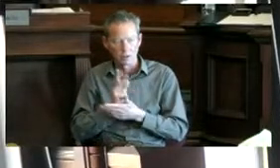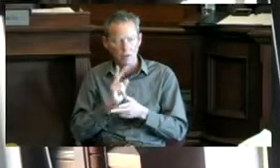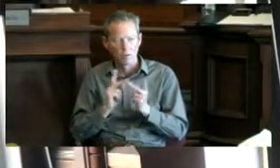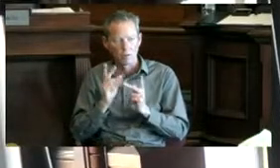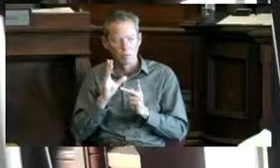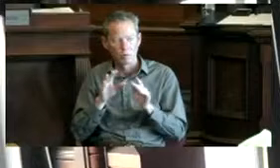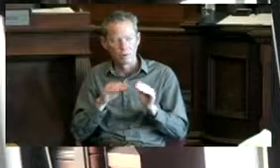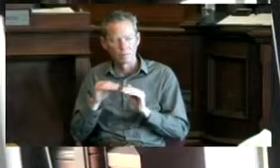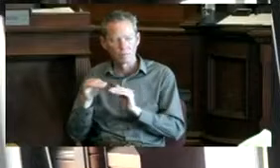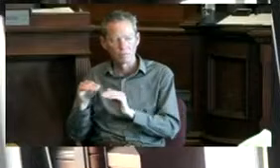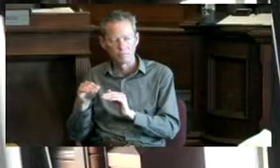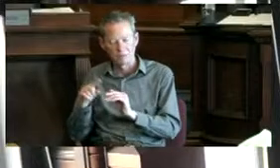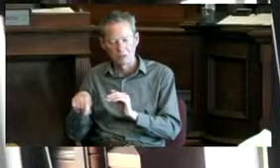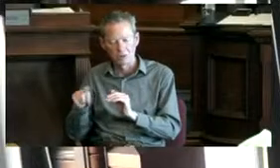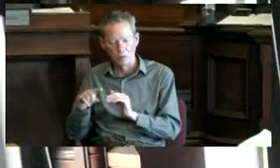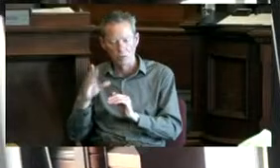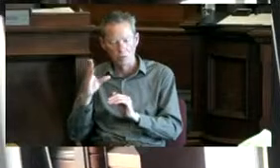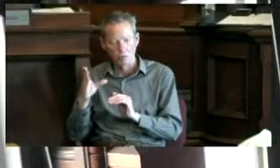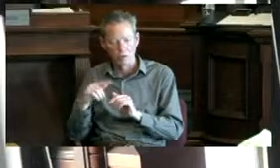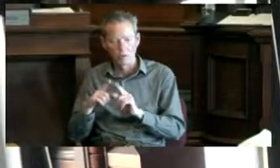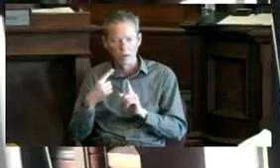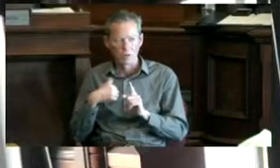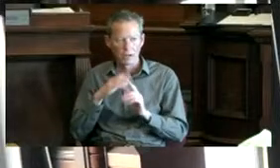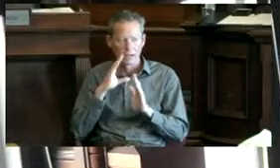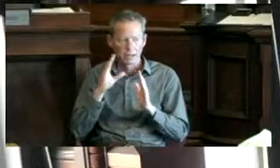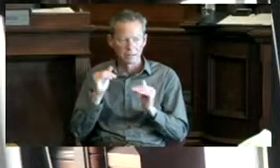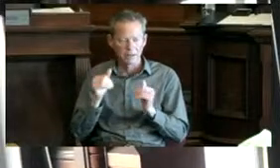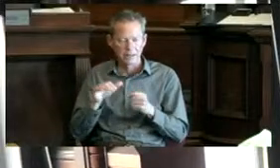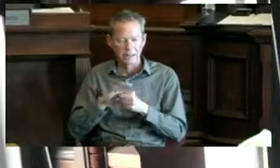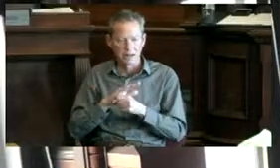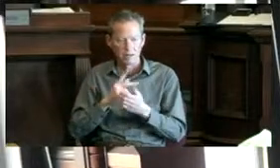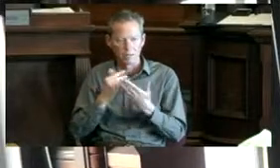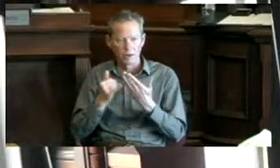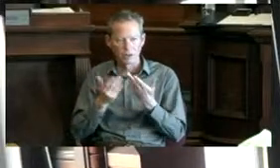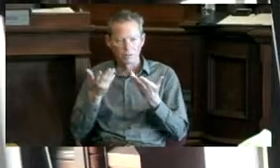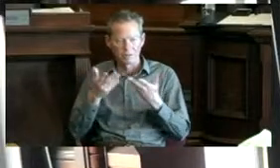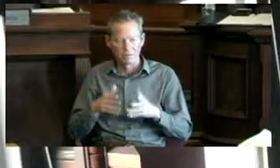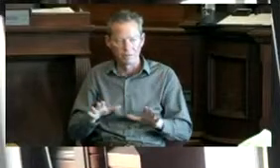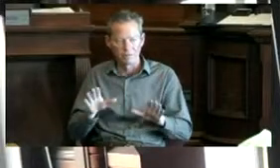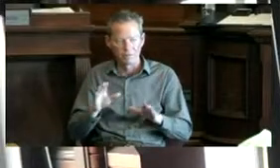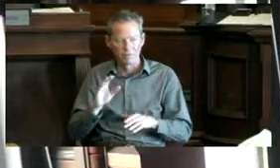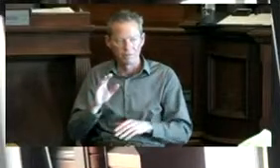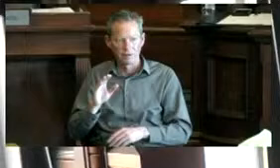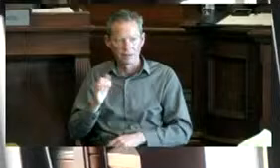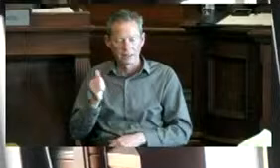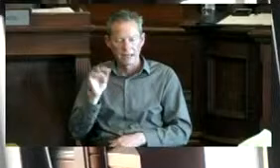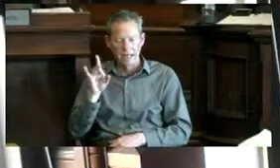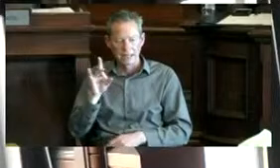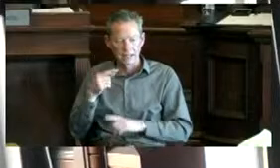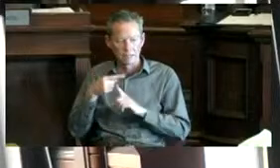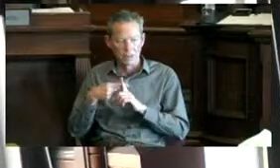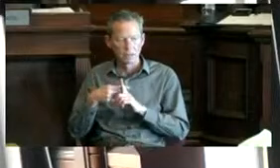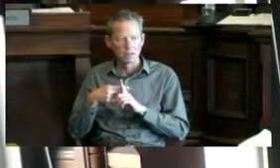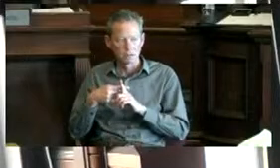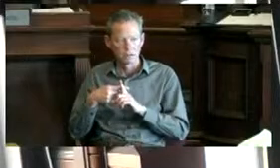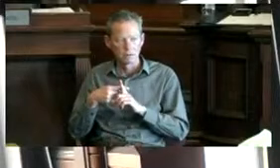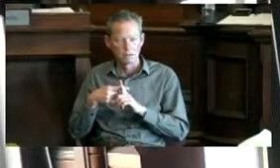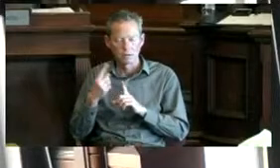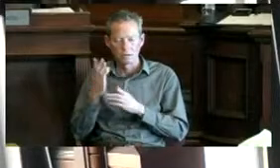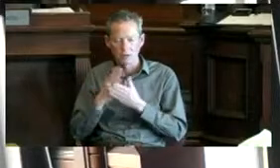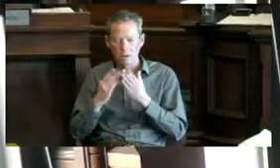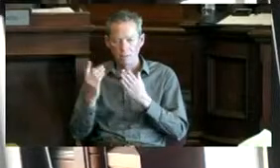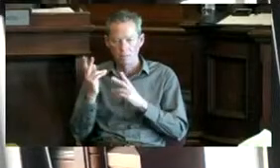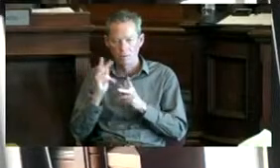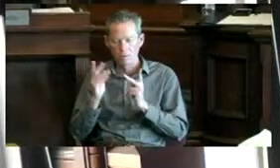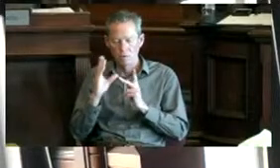will be relocated into those. But we expect the entire project to be completed in 18 months. So some people